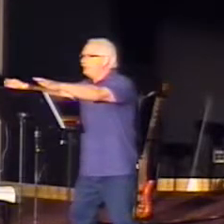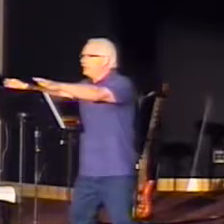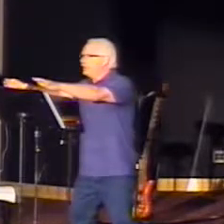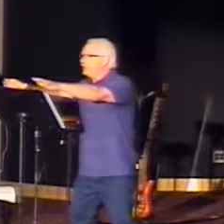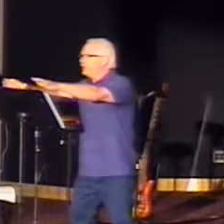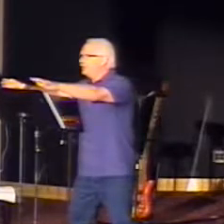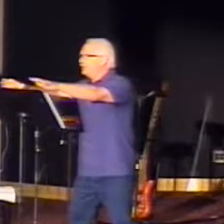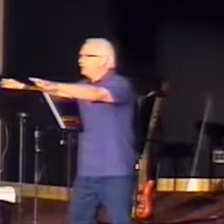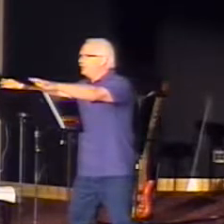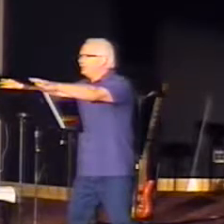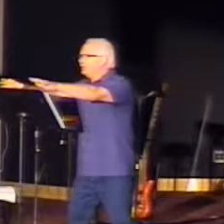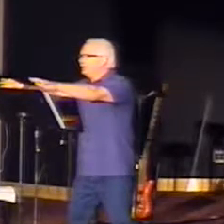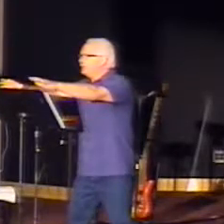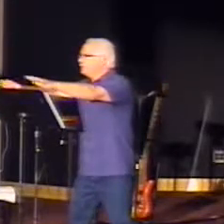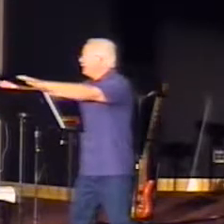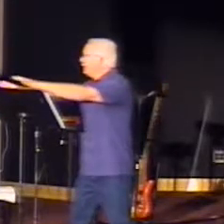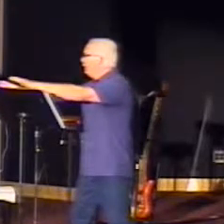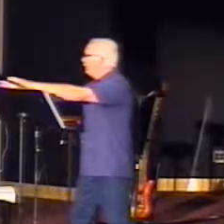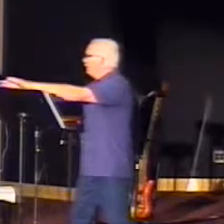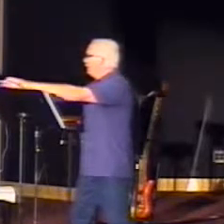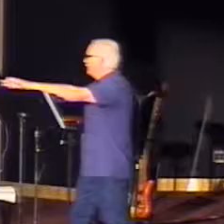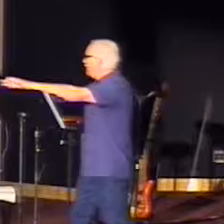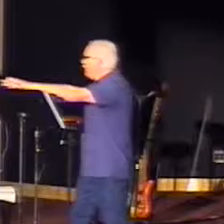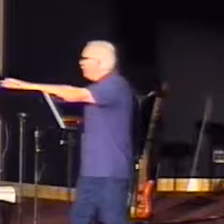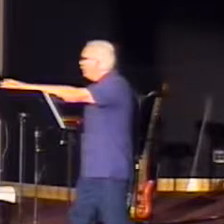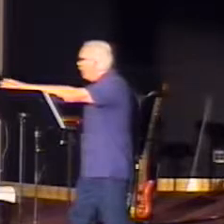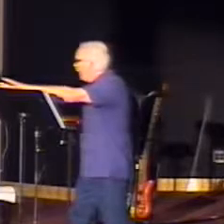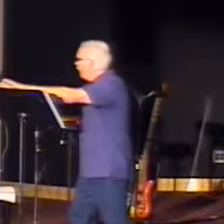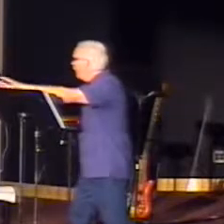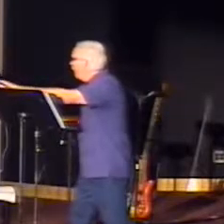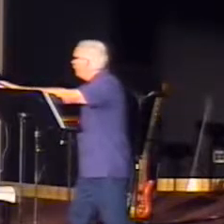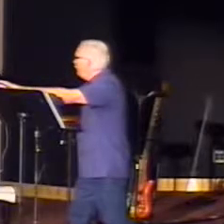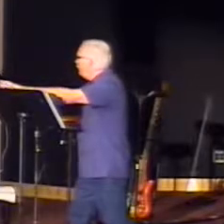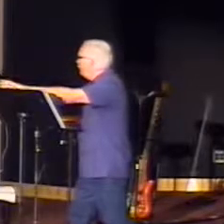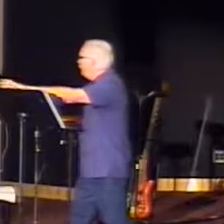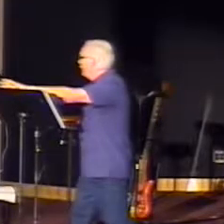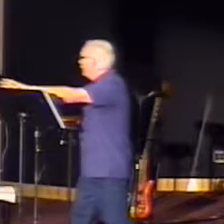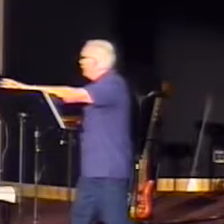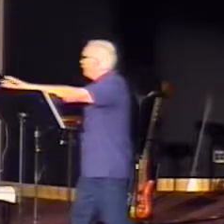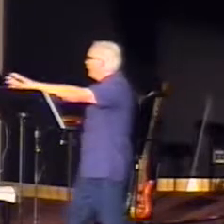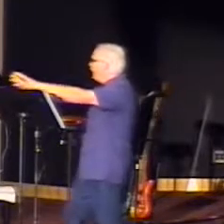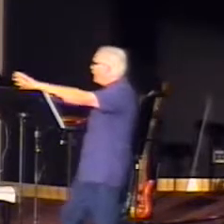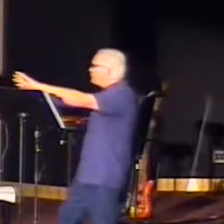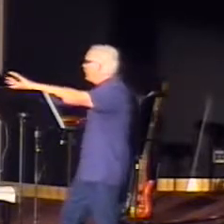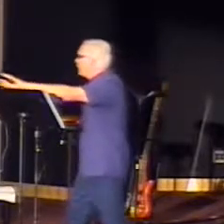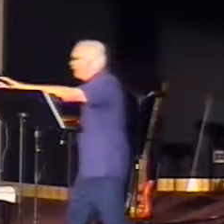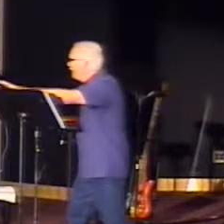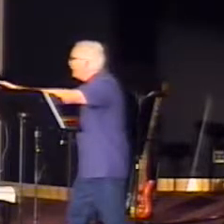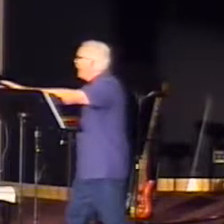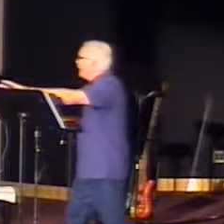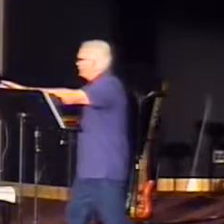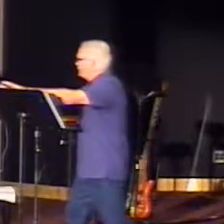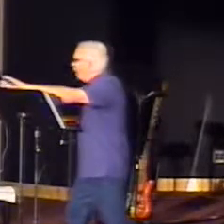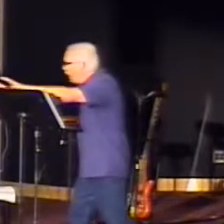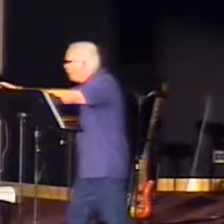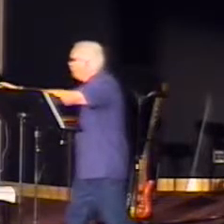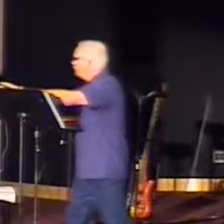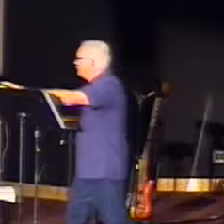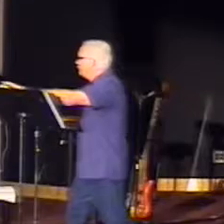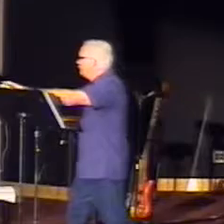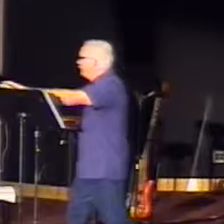too? Let's be like Peter. No, no, no. I don't care how stimulating it gets.